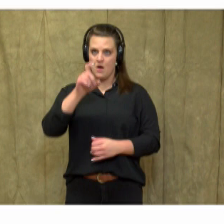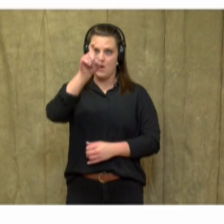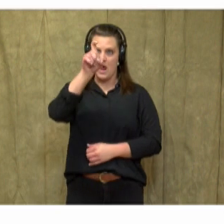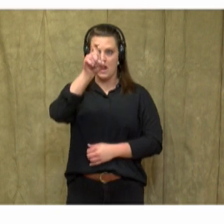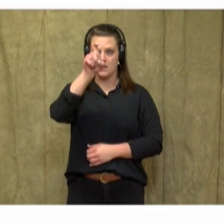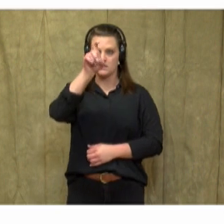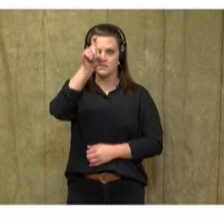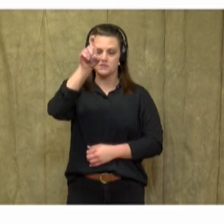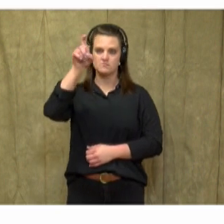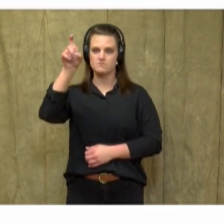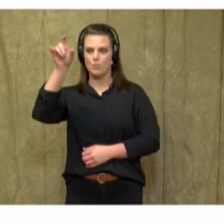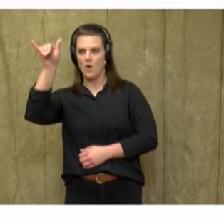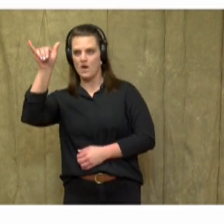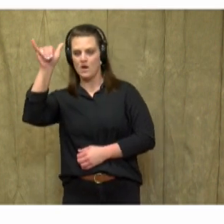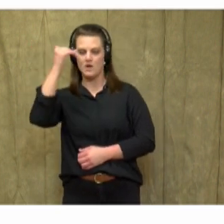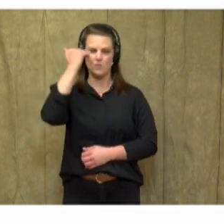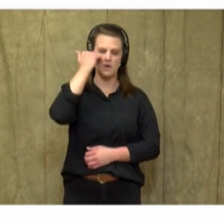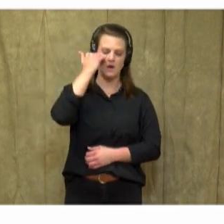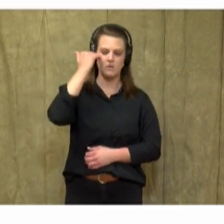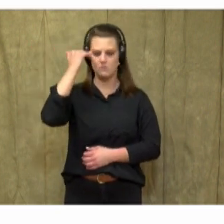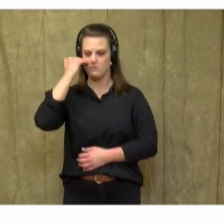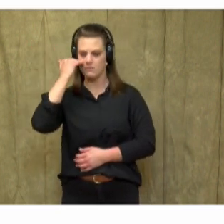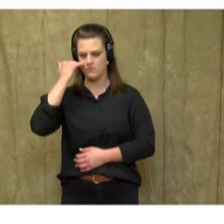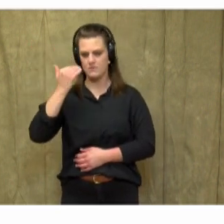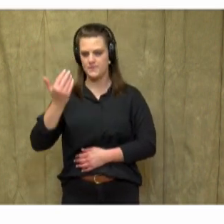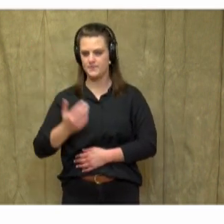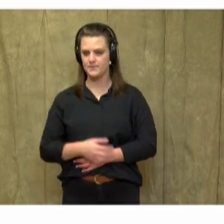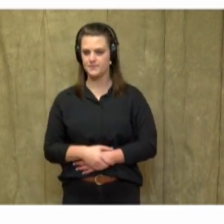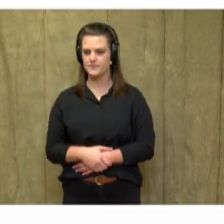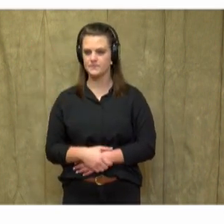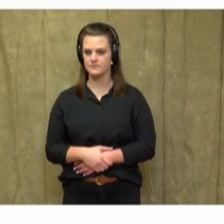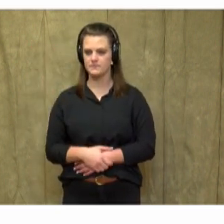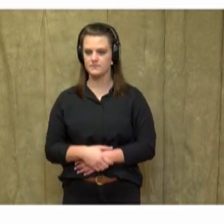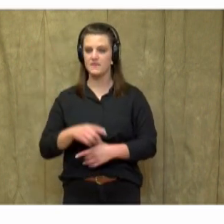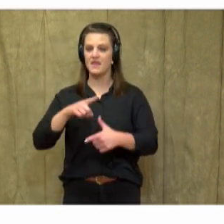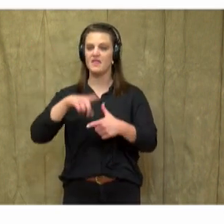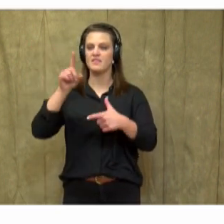X and we know Y, then do we know